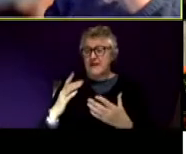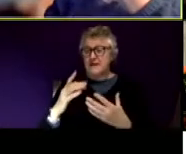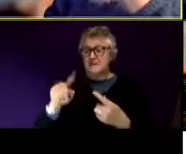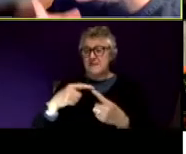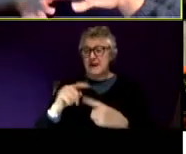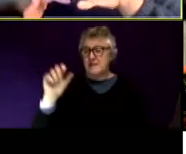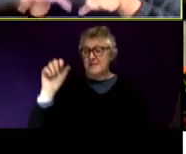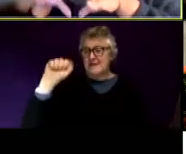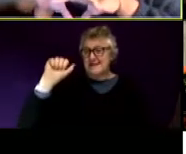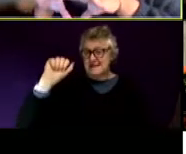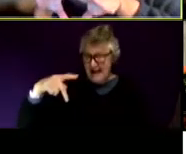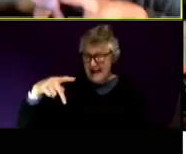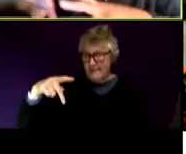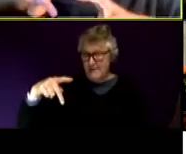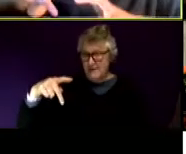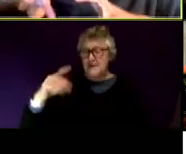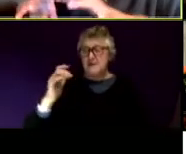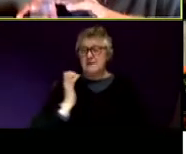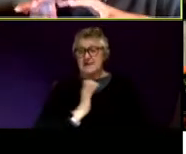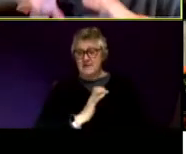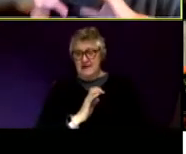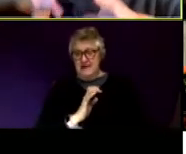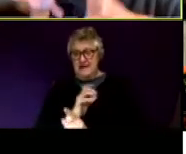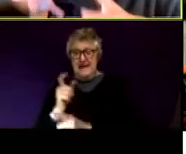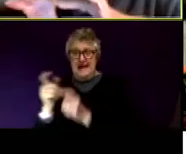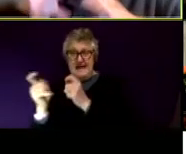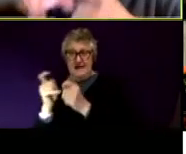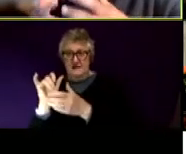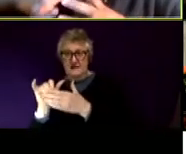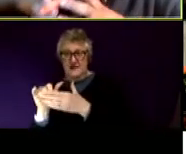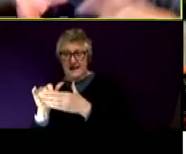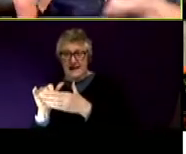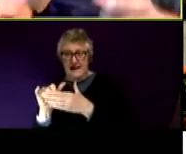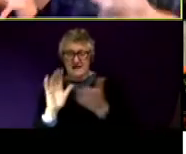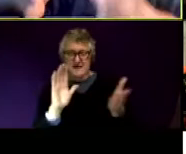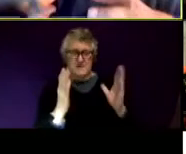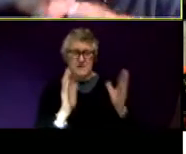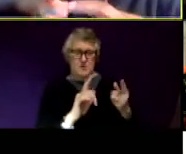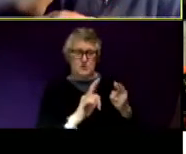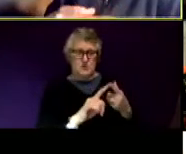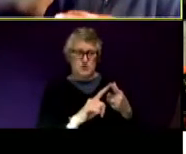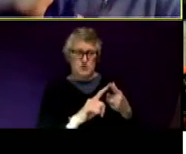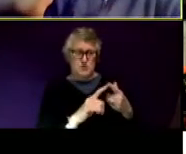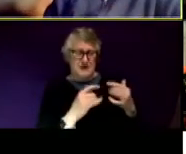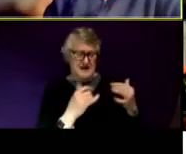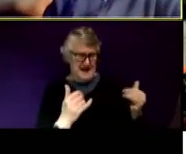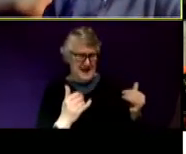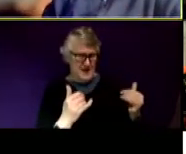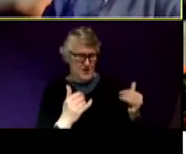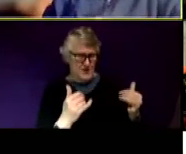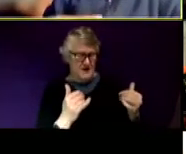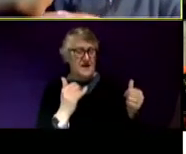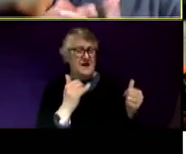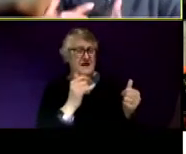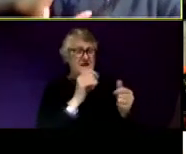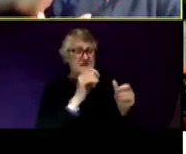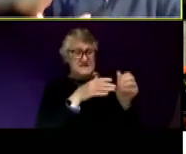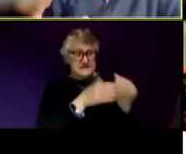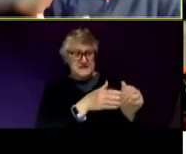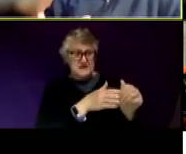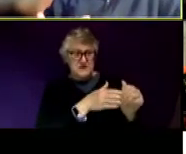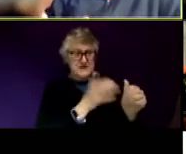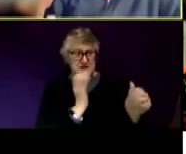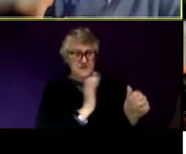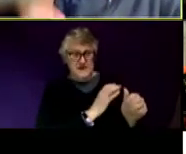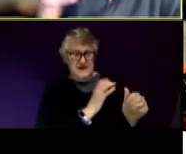this versus the now that the steering committee has changed to everyone is part of it, why not plan it together